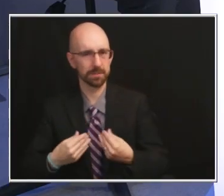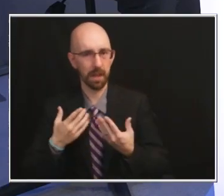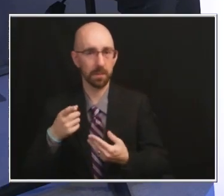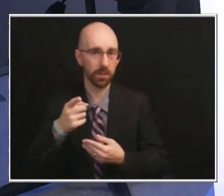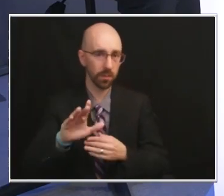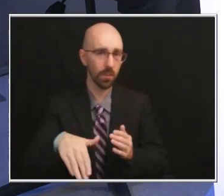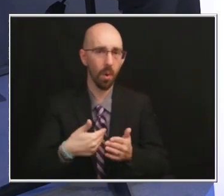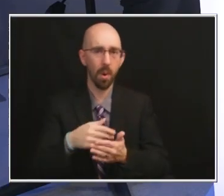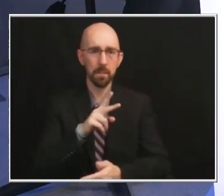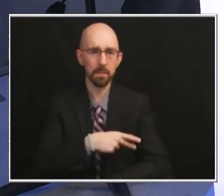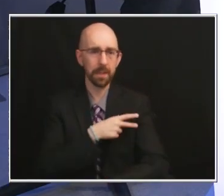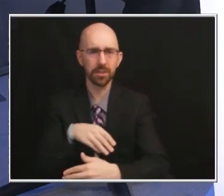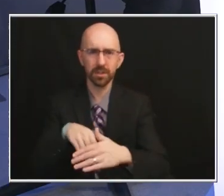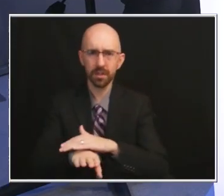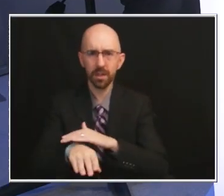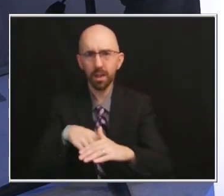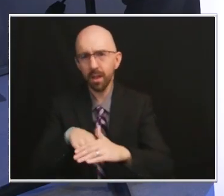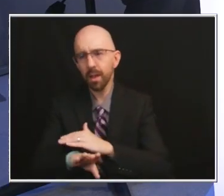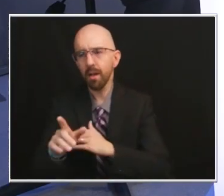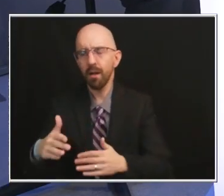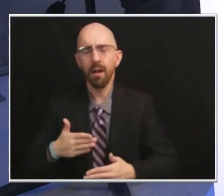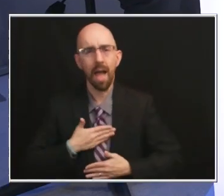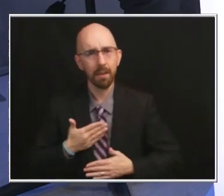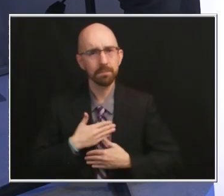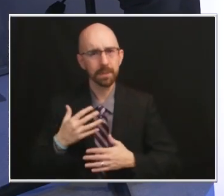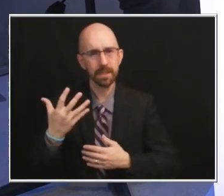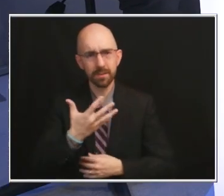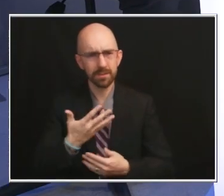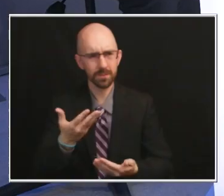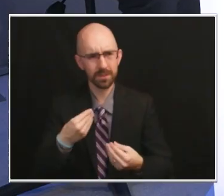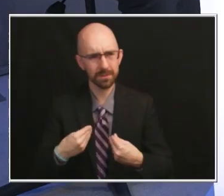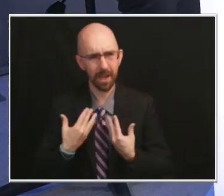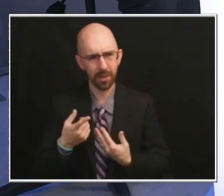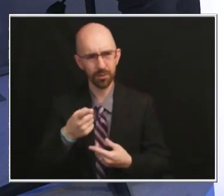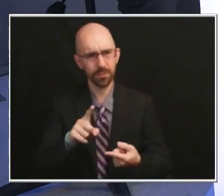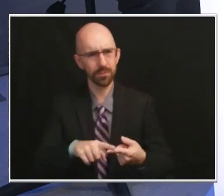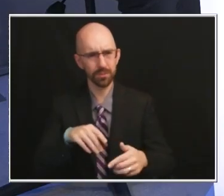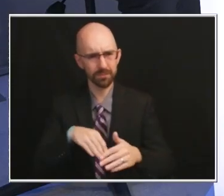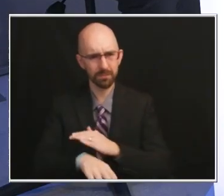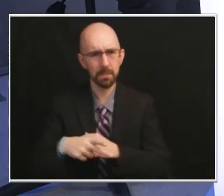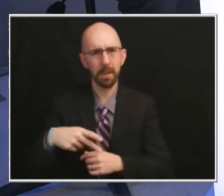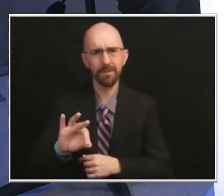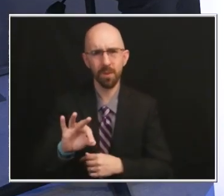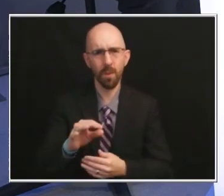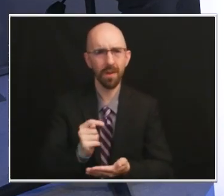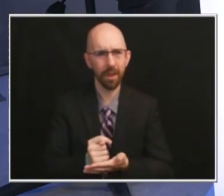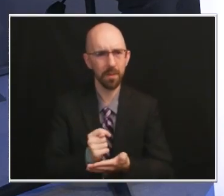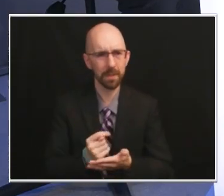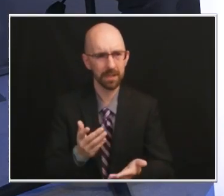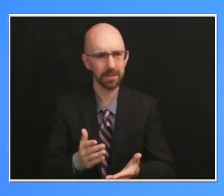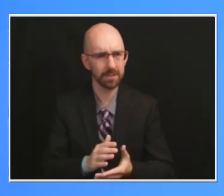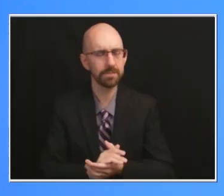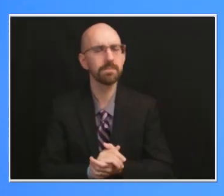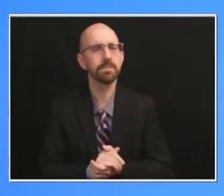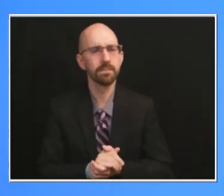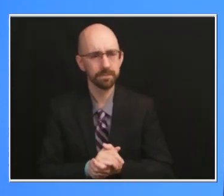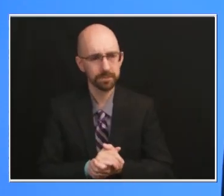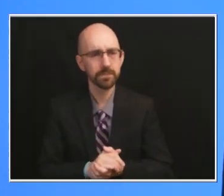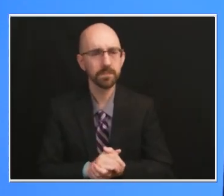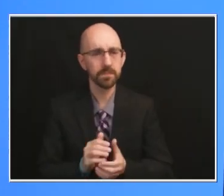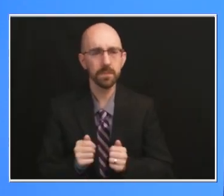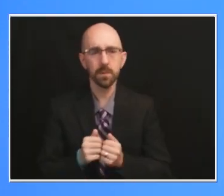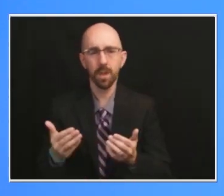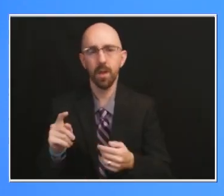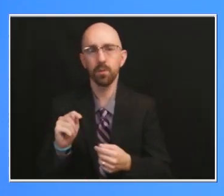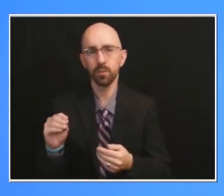out and they looked so happy. What inspired you to get into pelvic floor therapy? Ooh, so without getting too